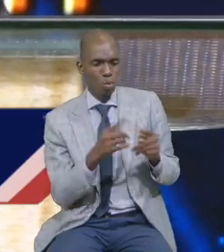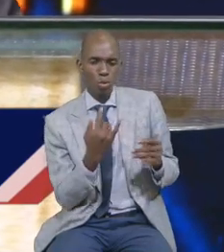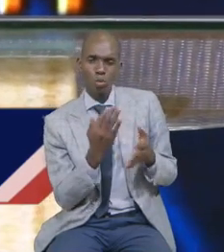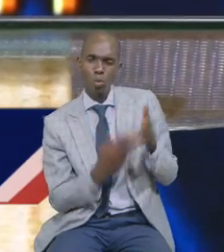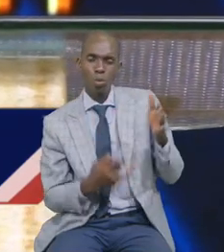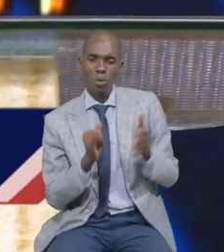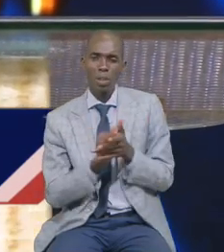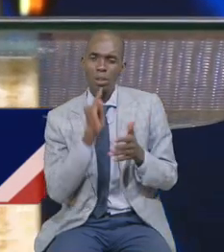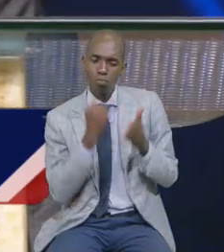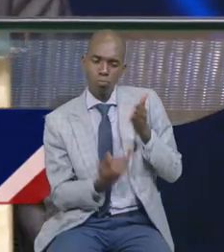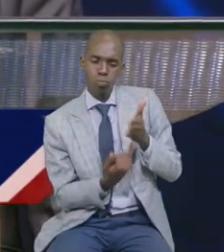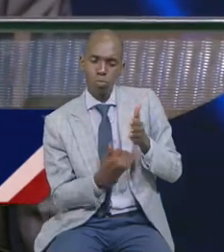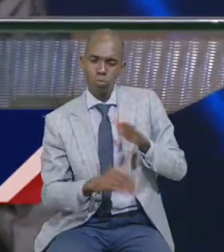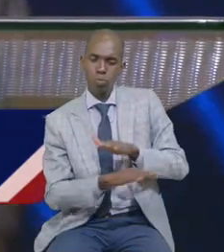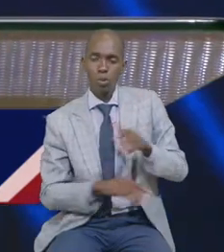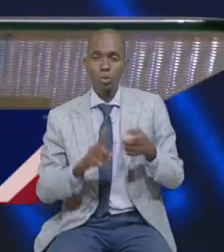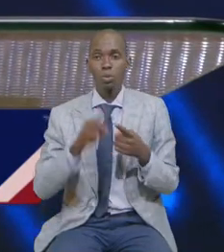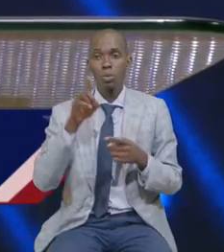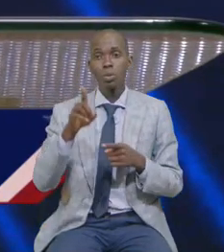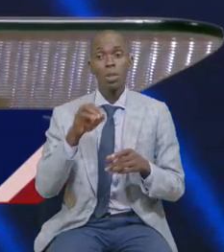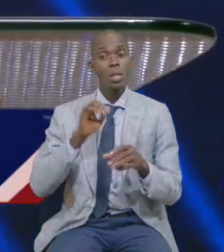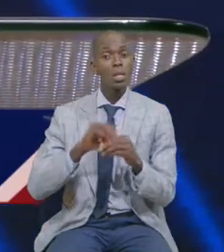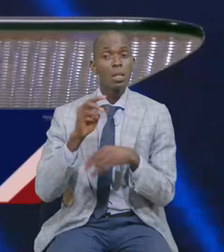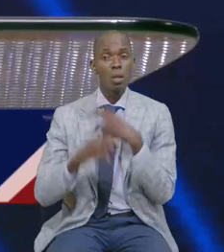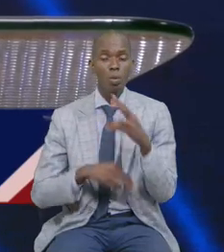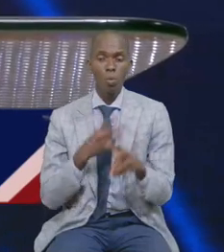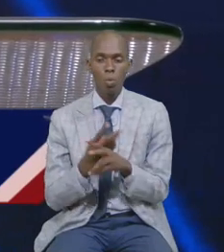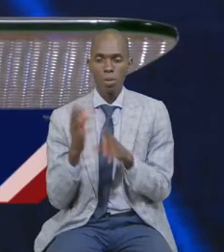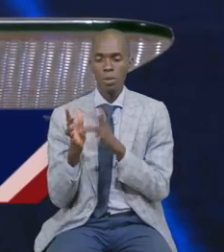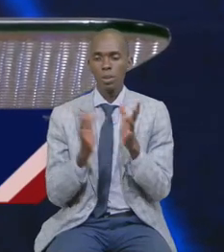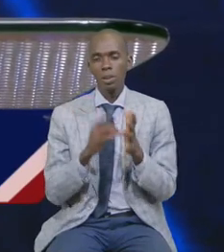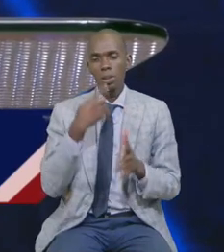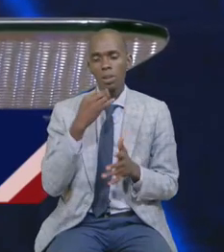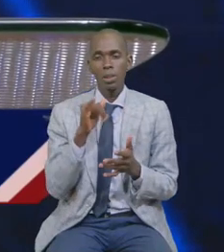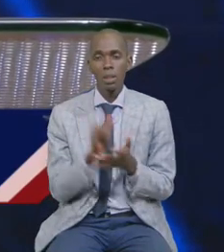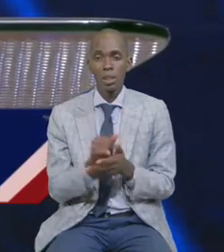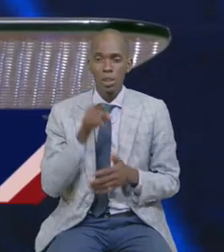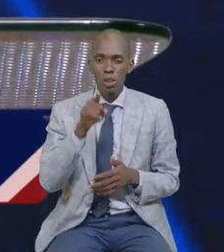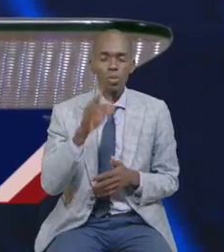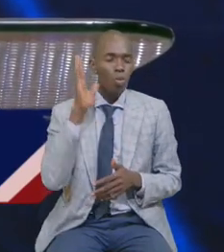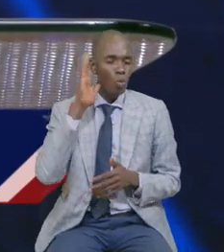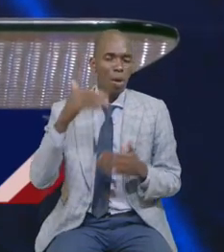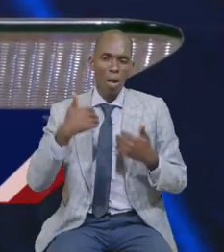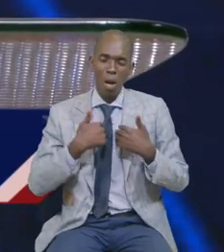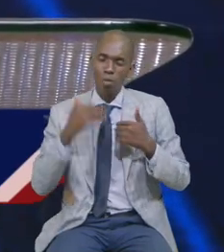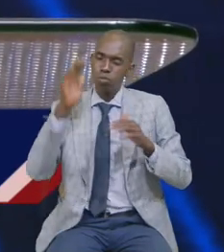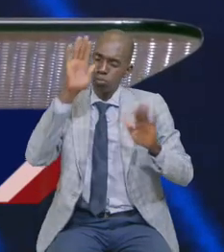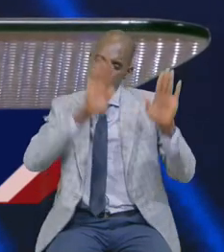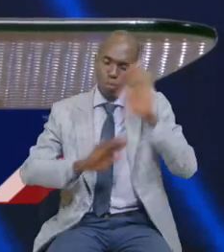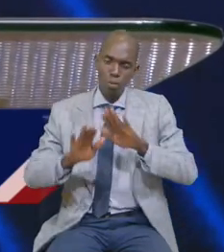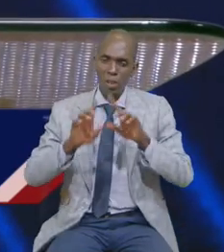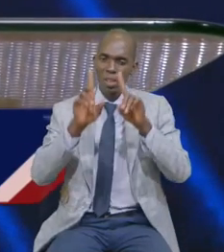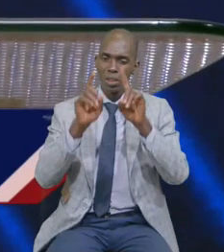do that you in the world it says you shall have tribulation trial